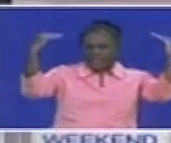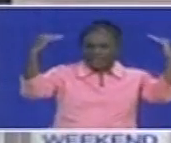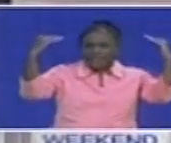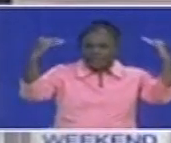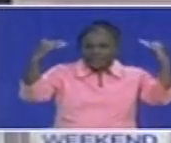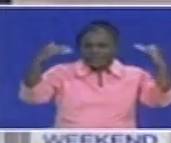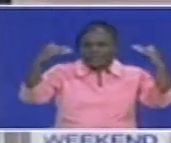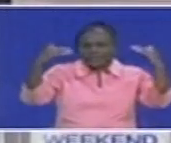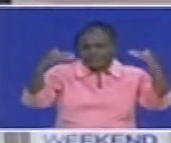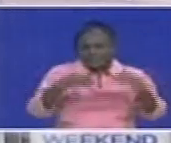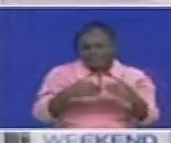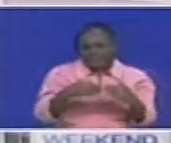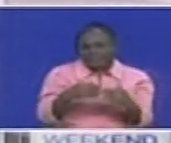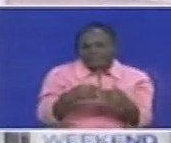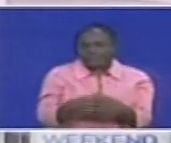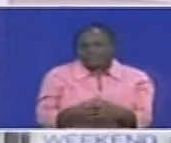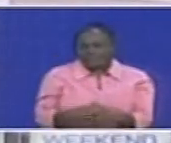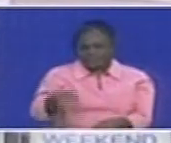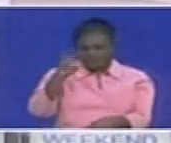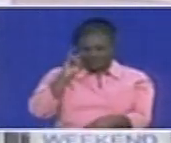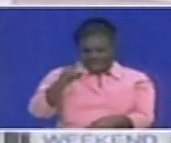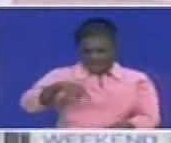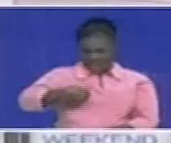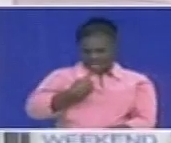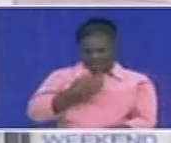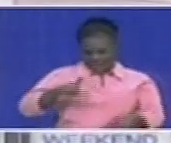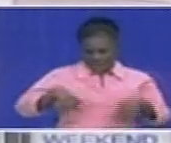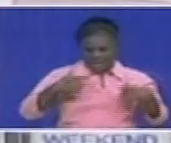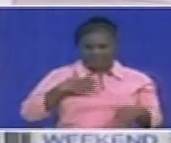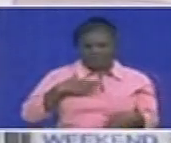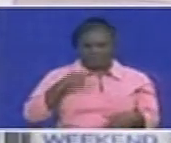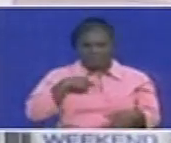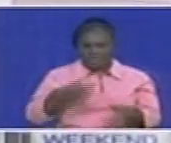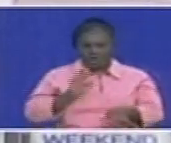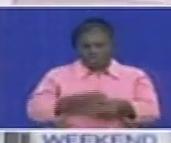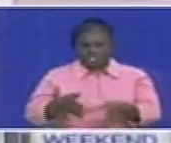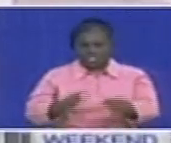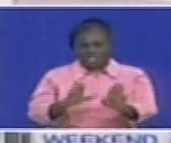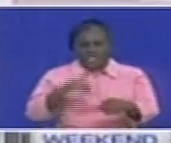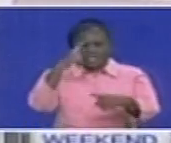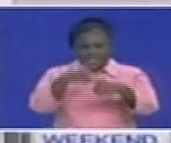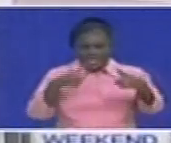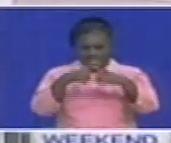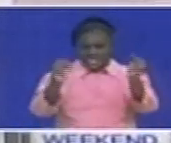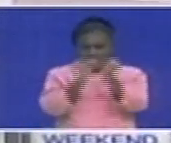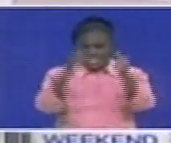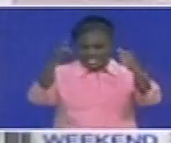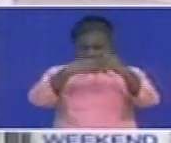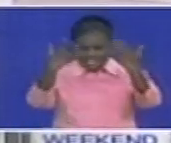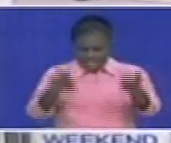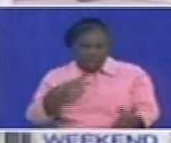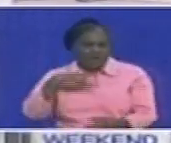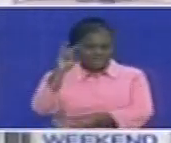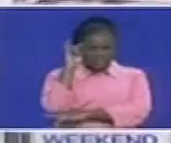kwa mwanadamu ni faith. Looking at my life, I've been in the streets of Nairobi for the past 18 years, and I've